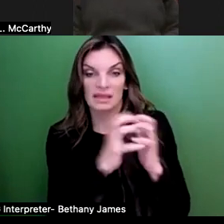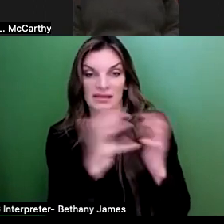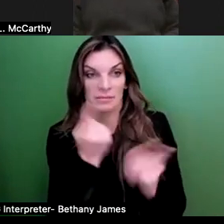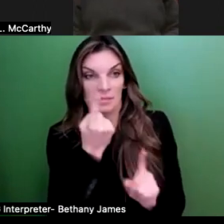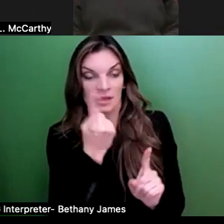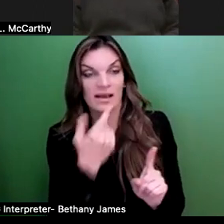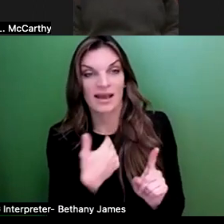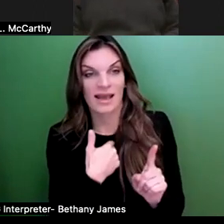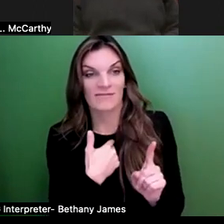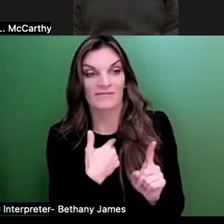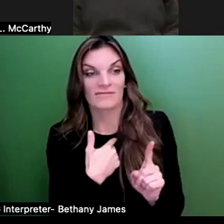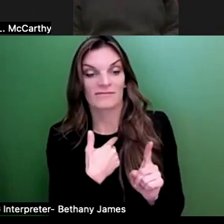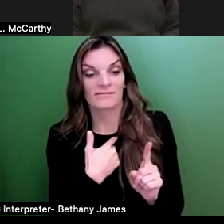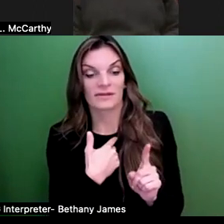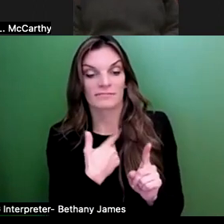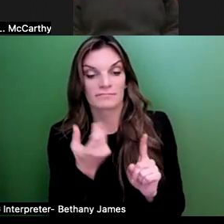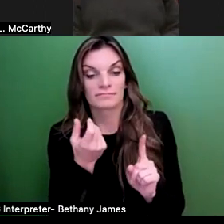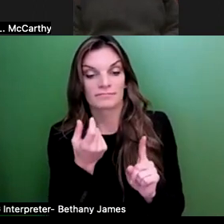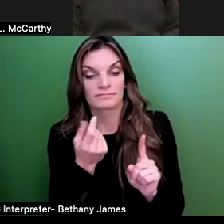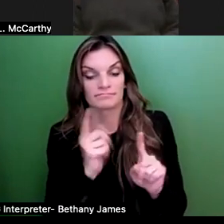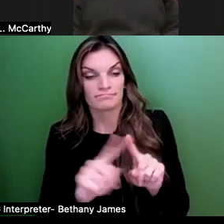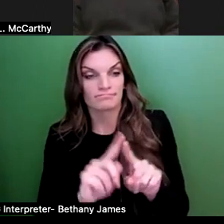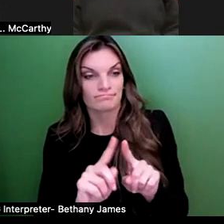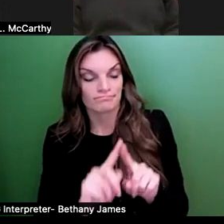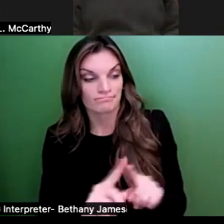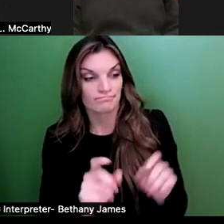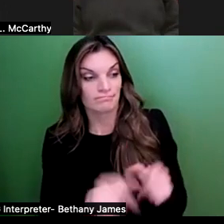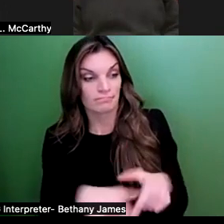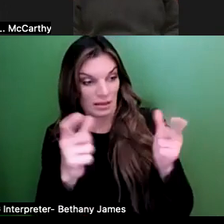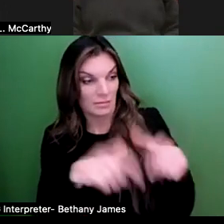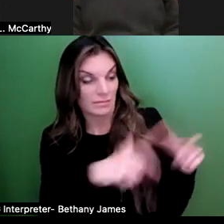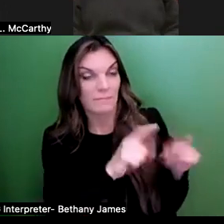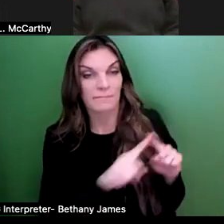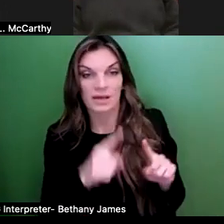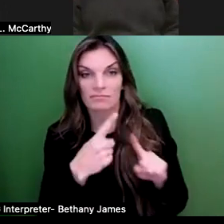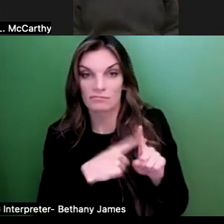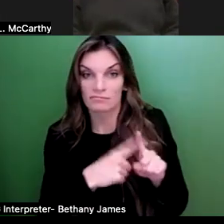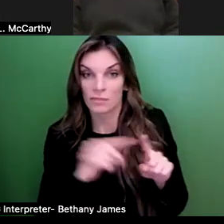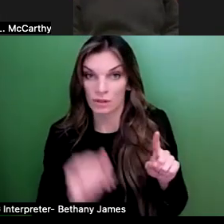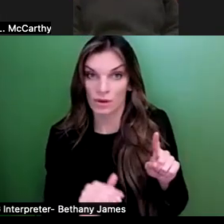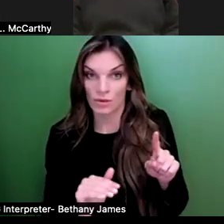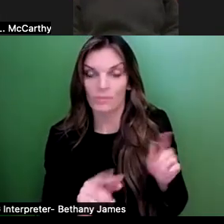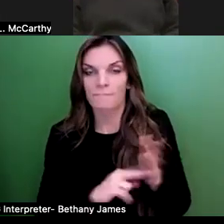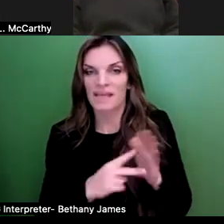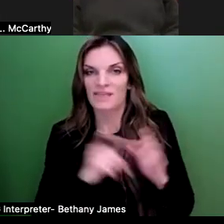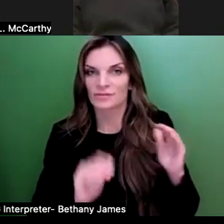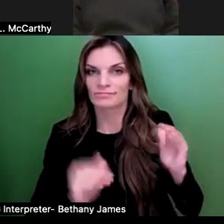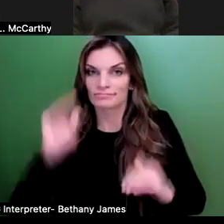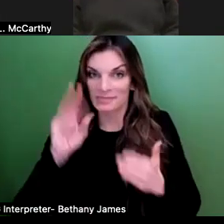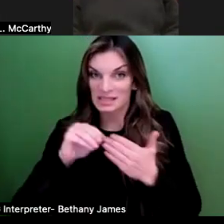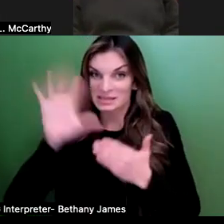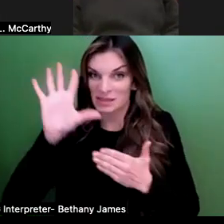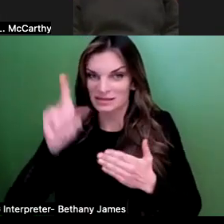at the low end of the scale in terms of rent, they have to make it up with units that are very expensive. So you get kind of